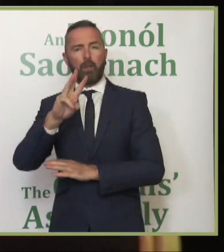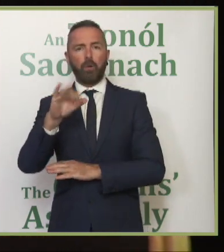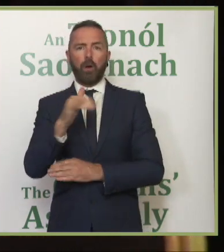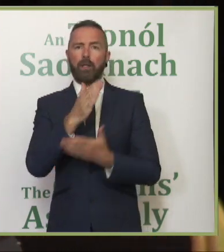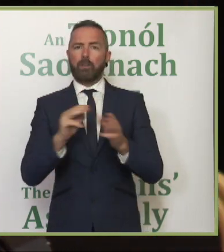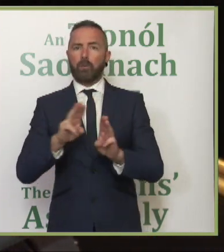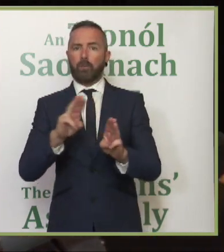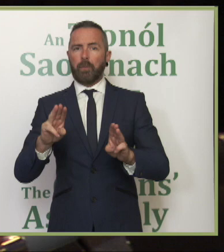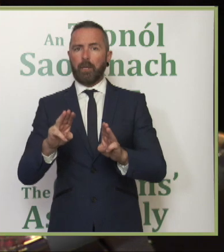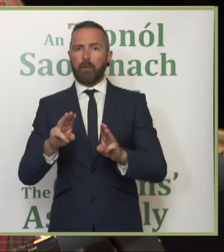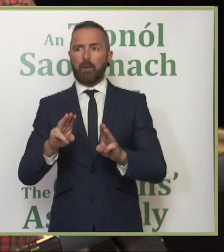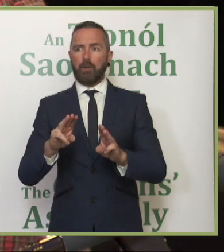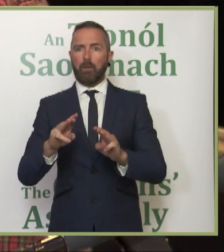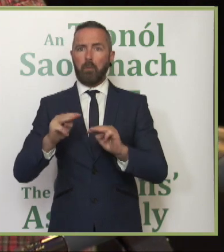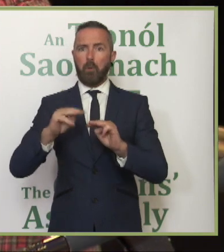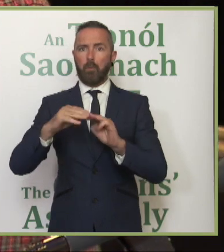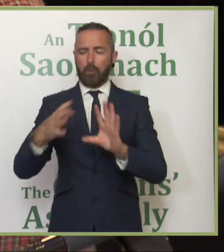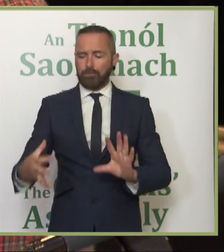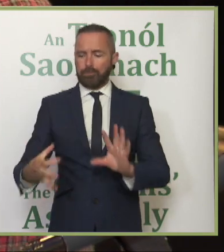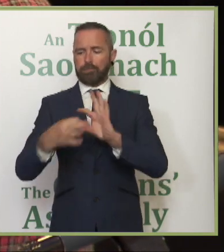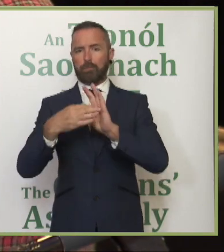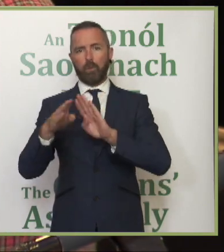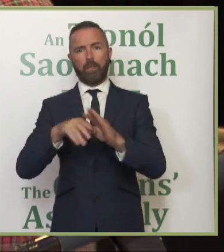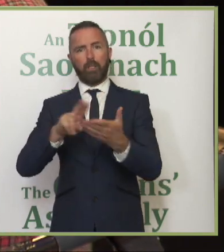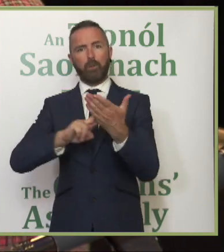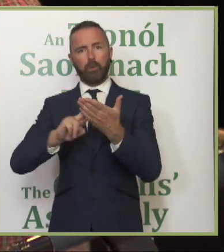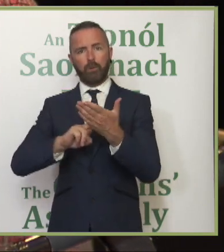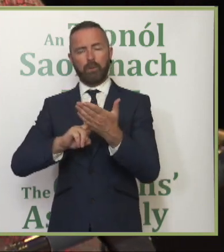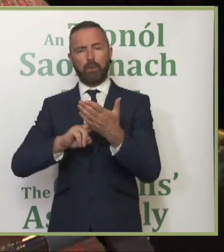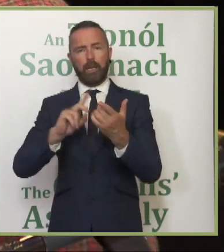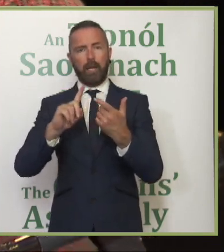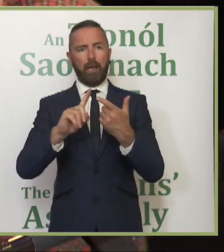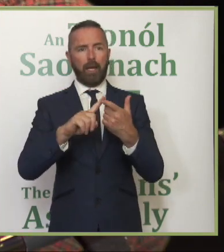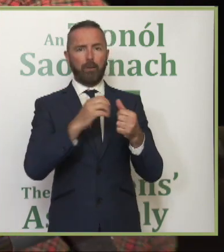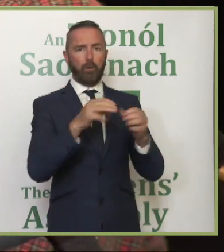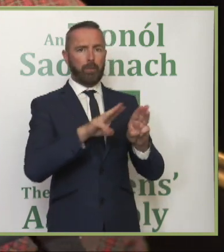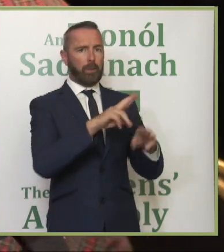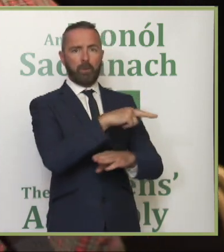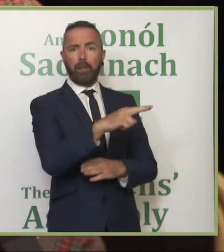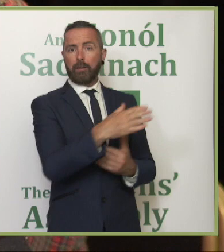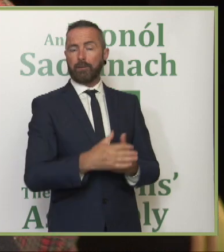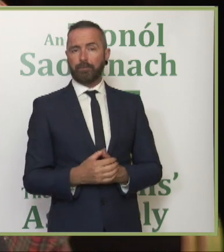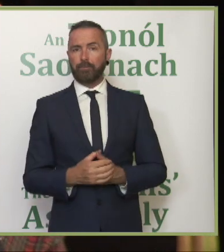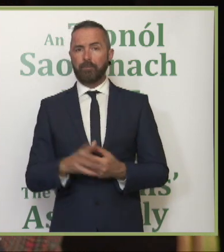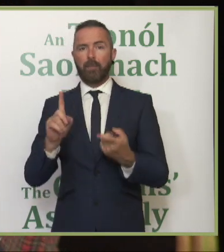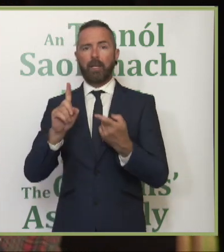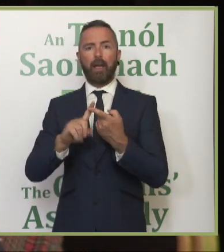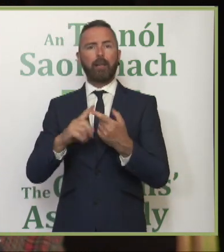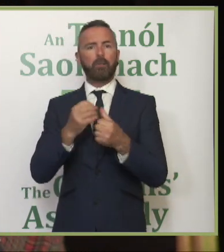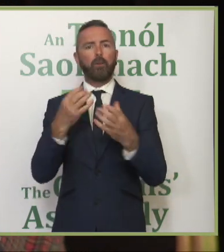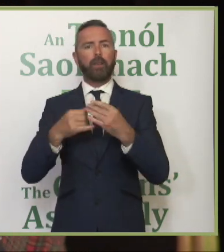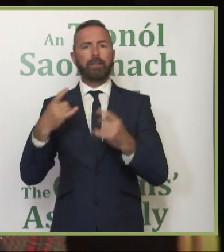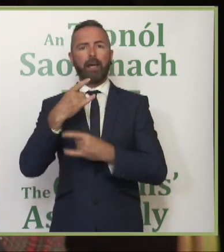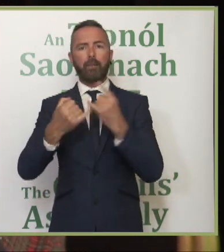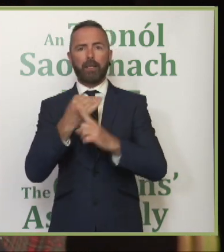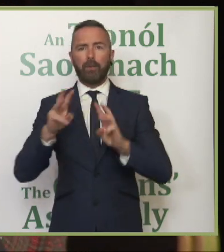are more predisposed, if you like, to using drugs than others? And there are various things going on around the world that we can learn from. I think